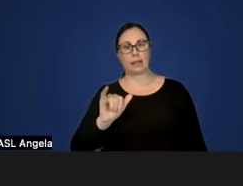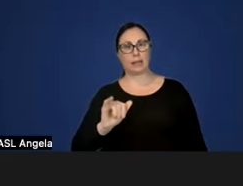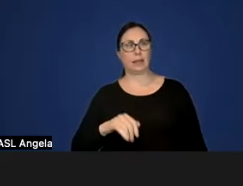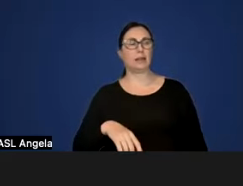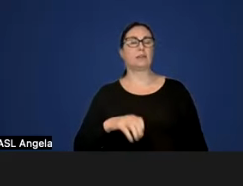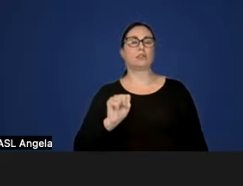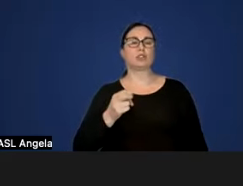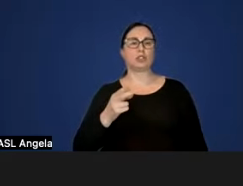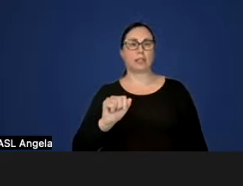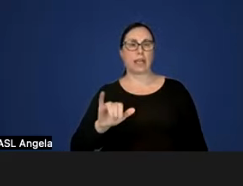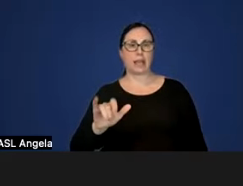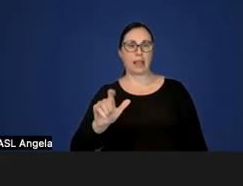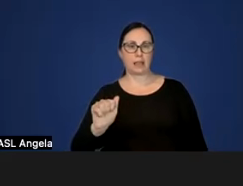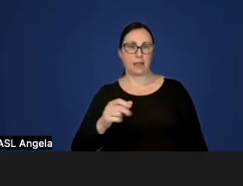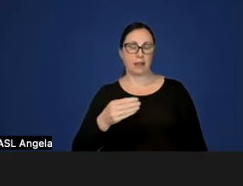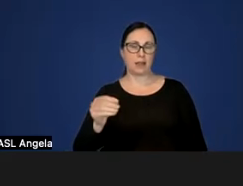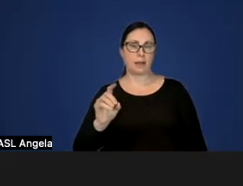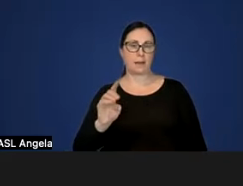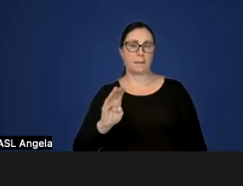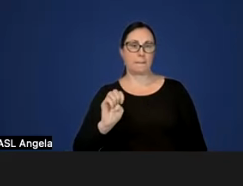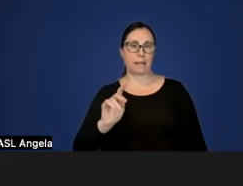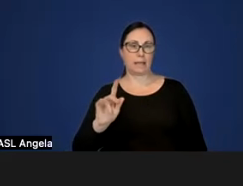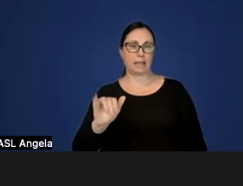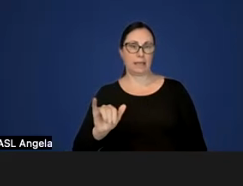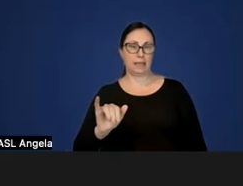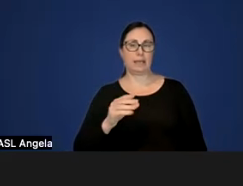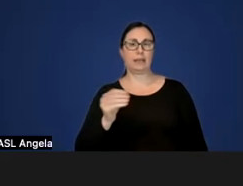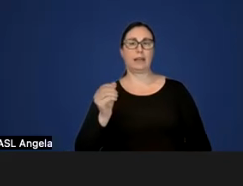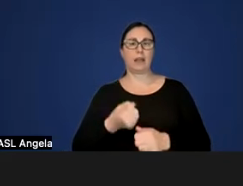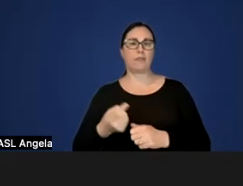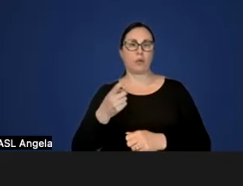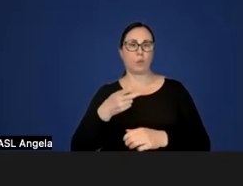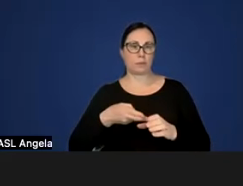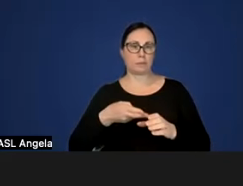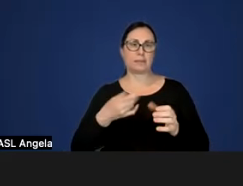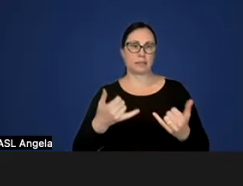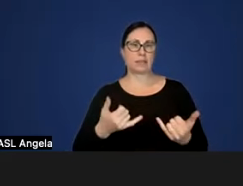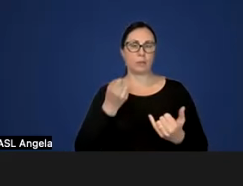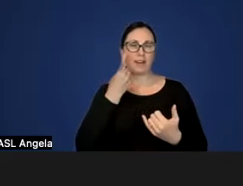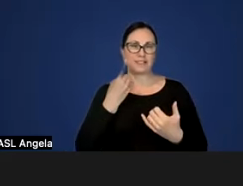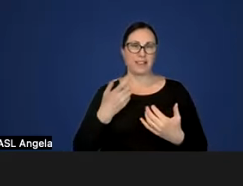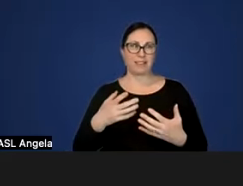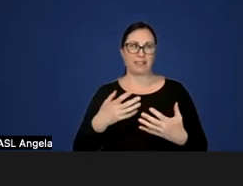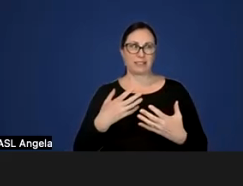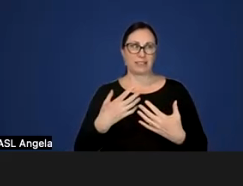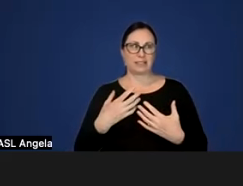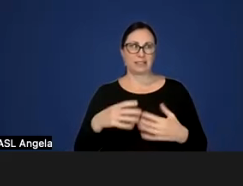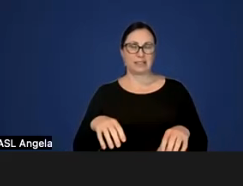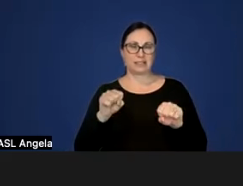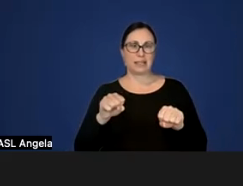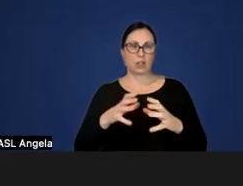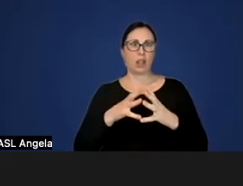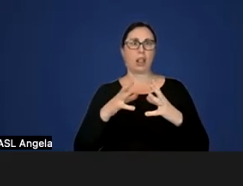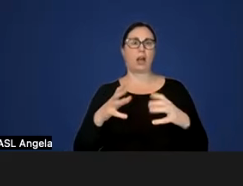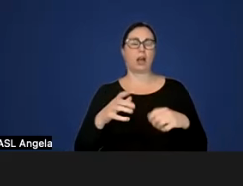Debbie, and for everybody participating today. We understand that this takes a lot of time